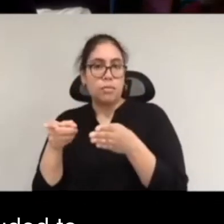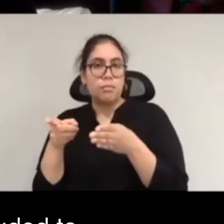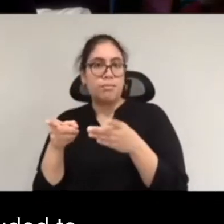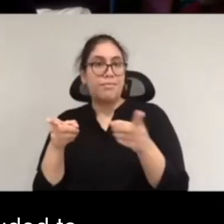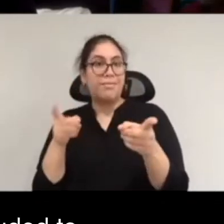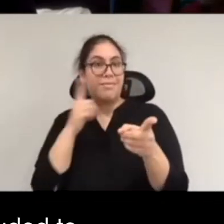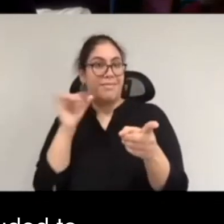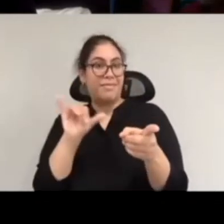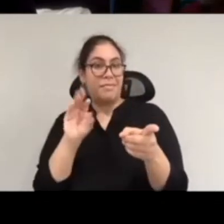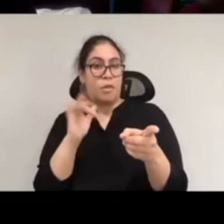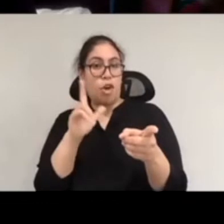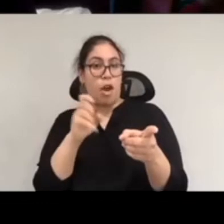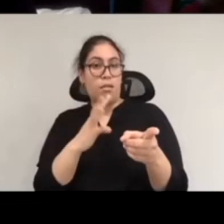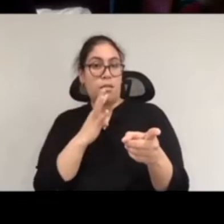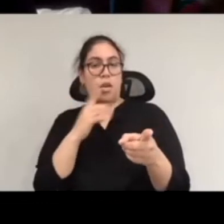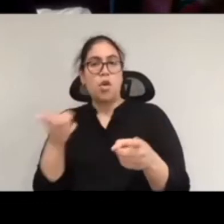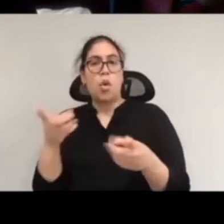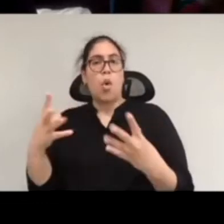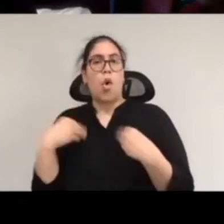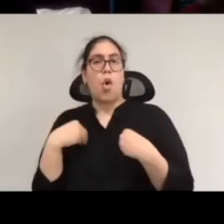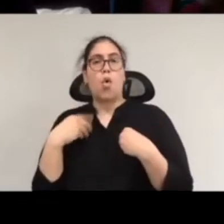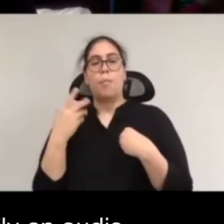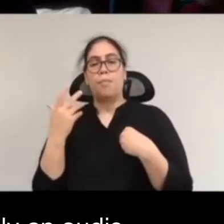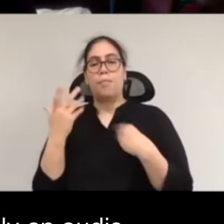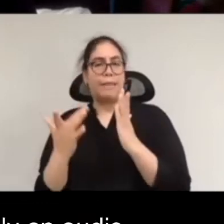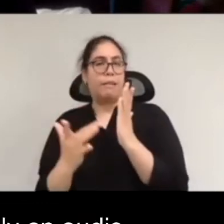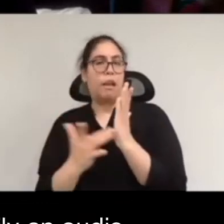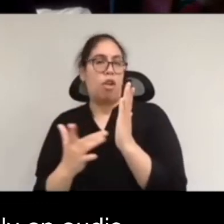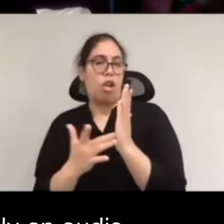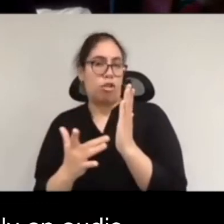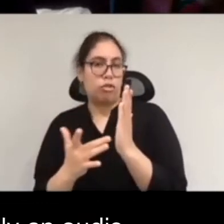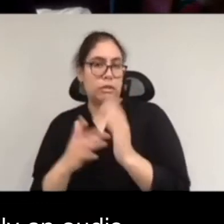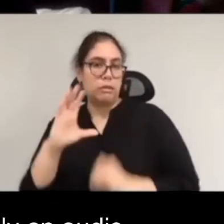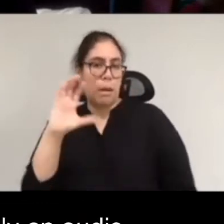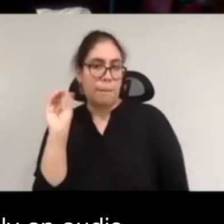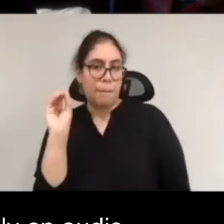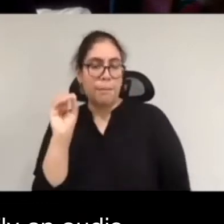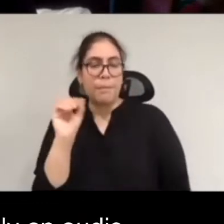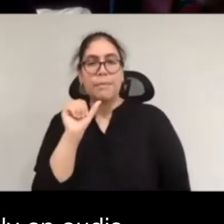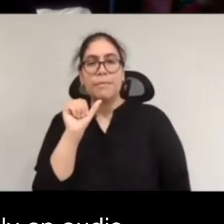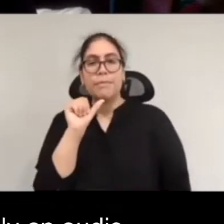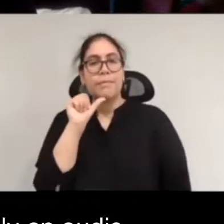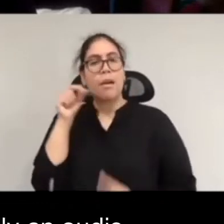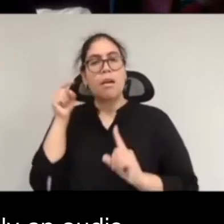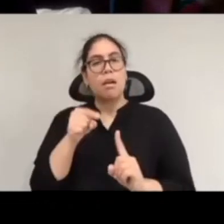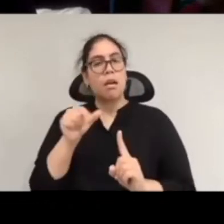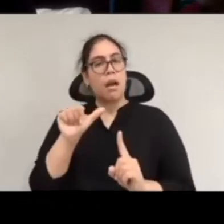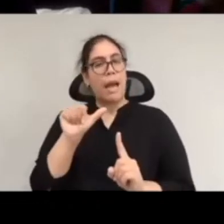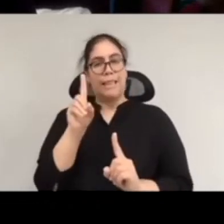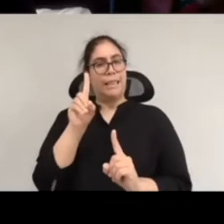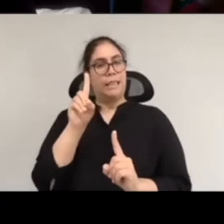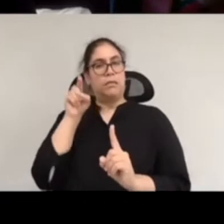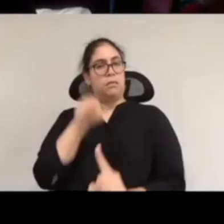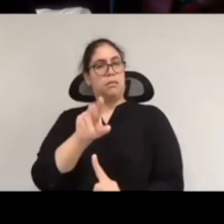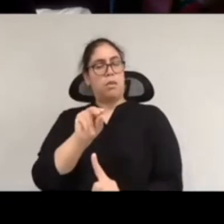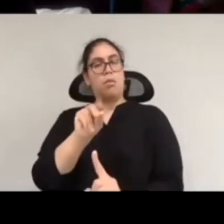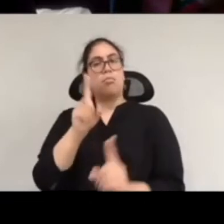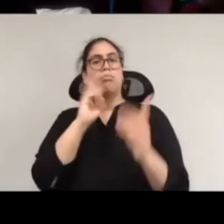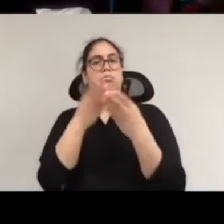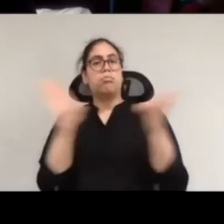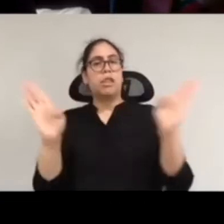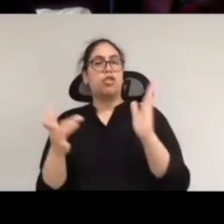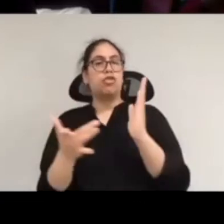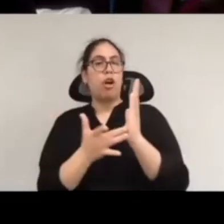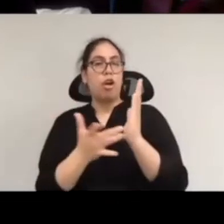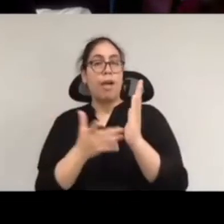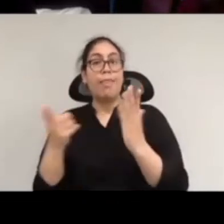to before, actually owned a technologies company. It wasn't necessarily an audio description specific company, but it was a technologies company that owned